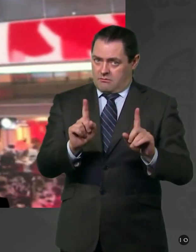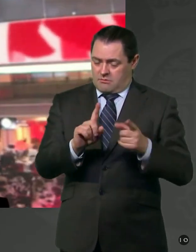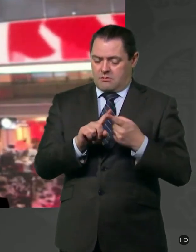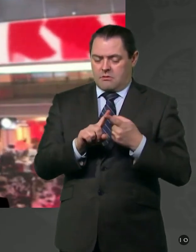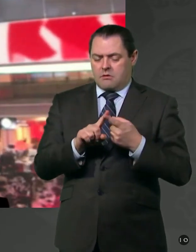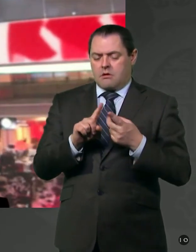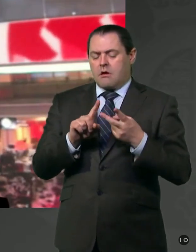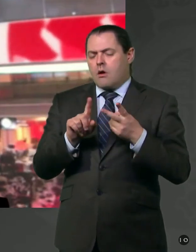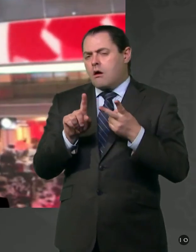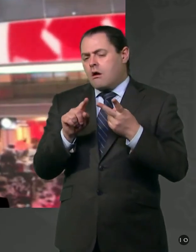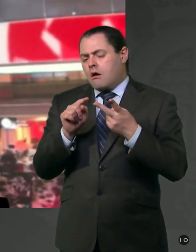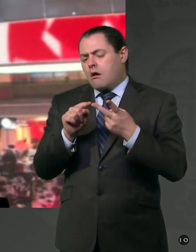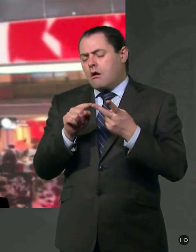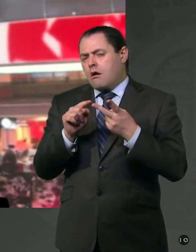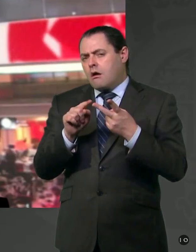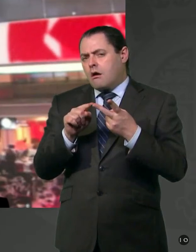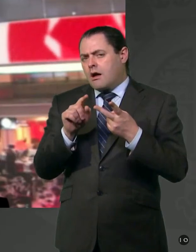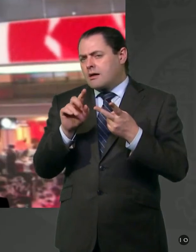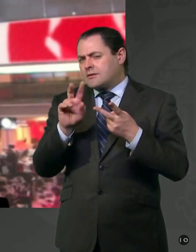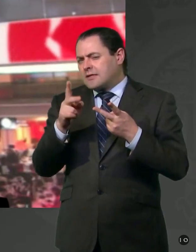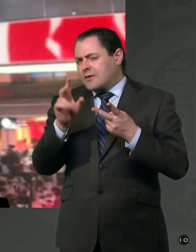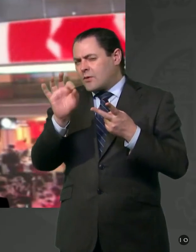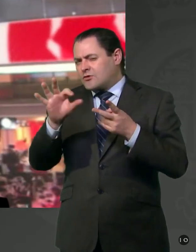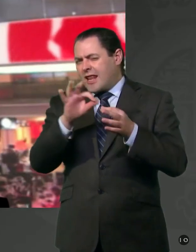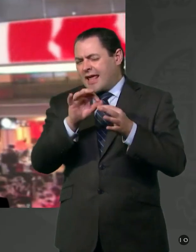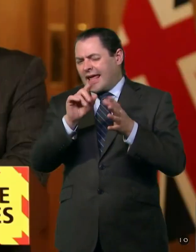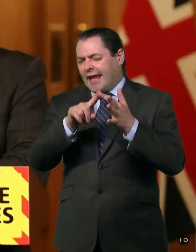demand for some of the UK's vaccine?